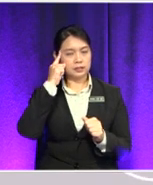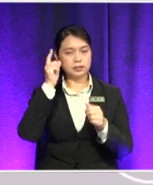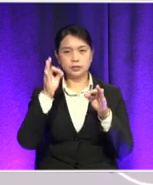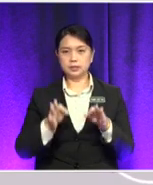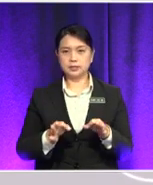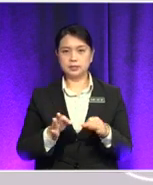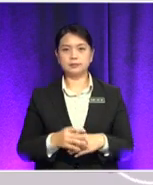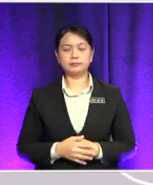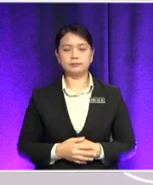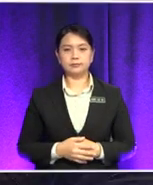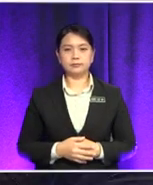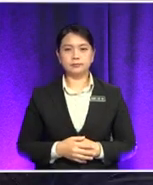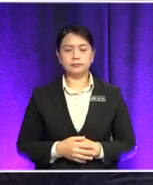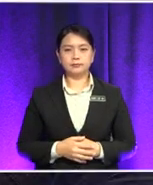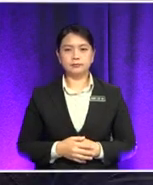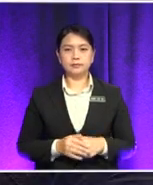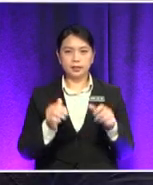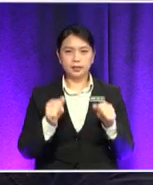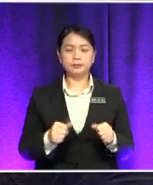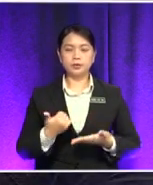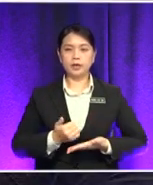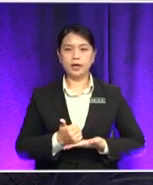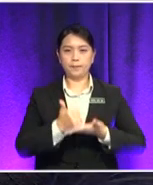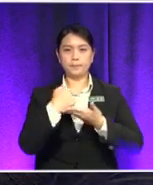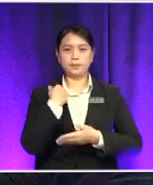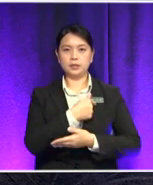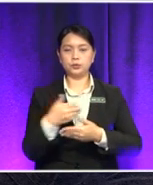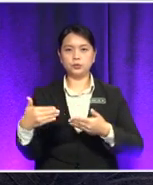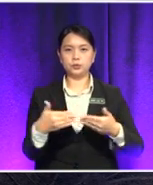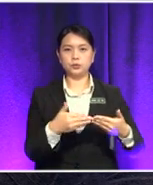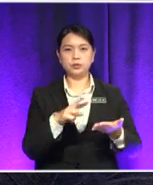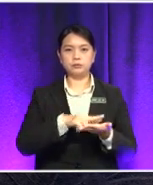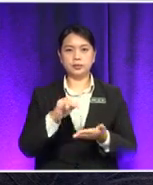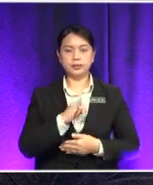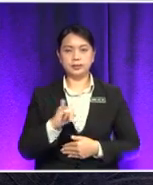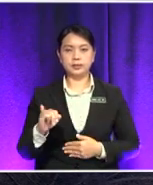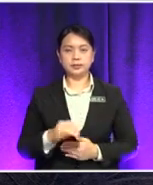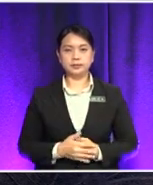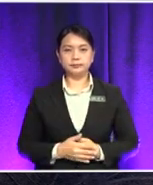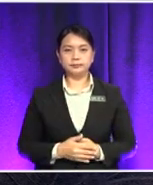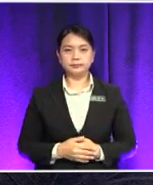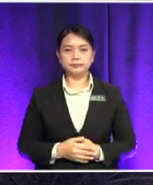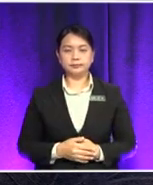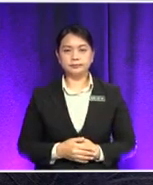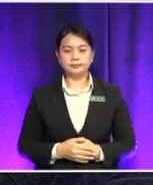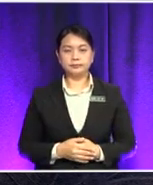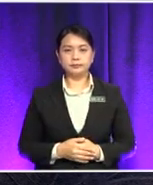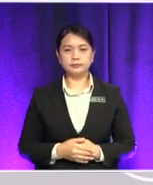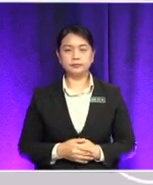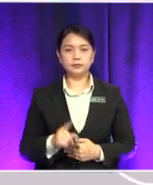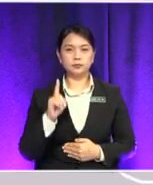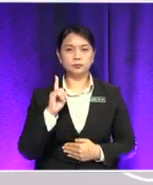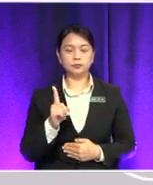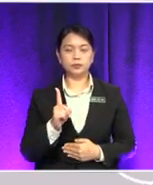Hanif, yes, can you help me to continue reading? Sure. Yeah. Let me start the second paragraph. Okay. One